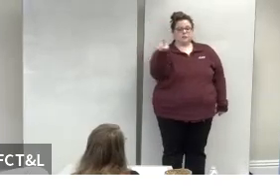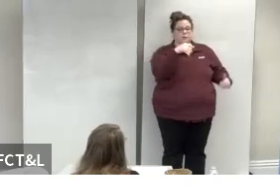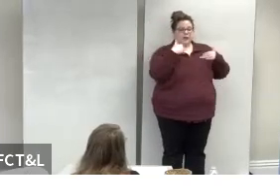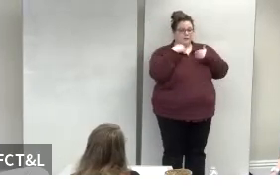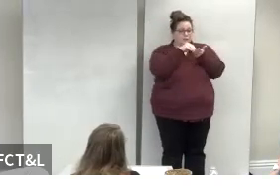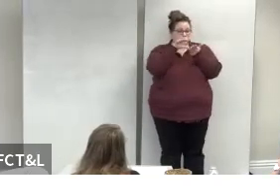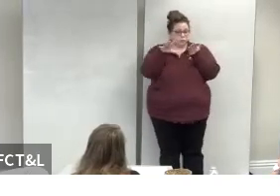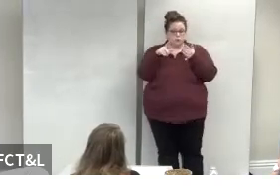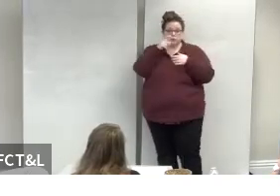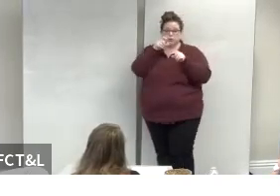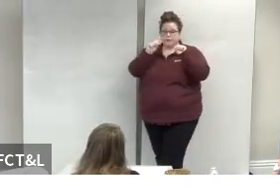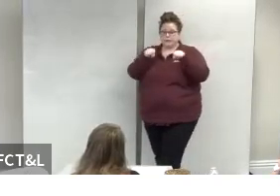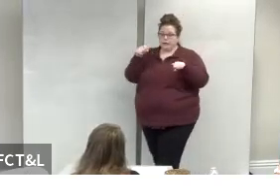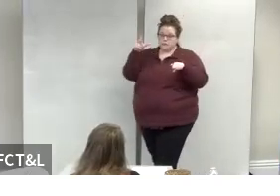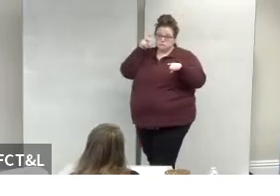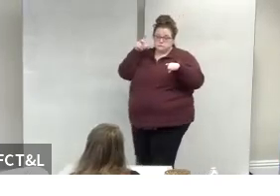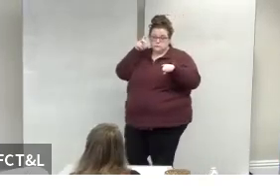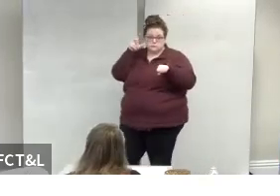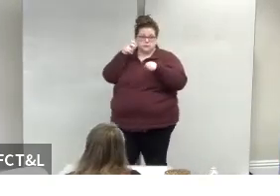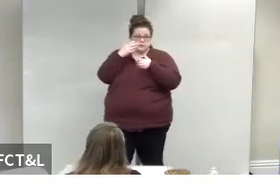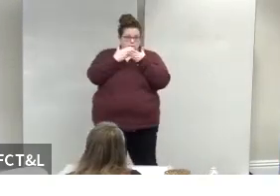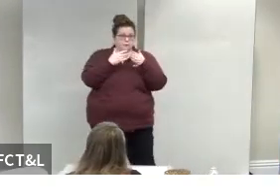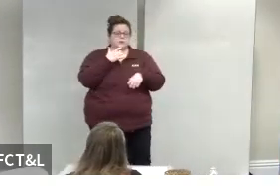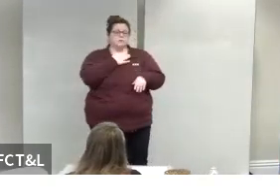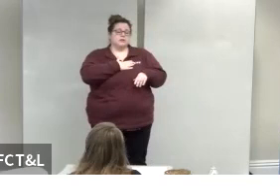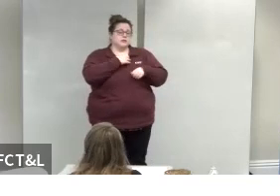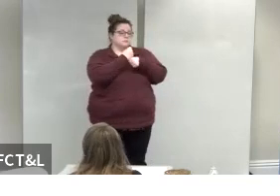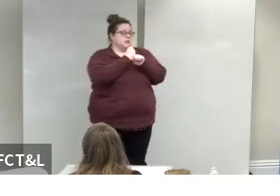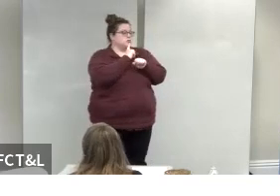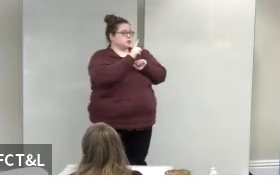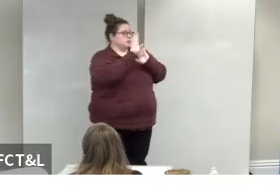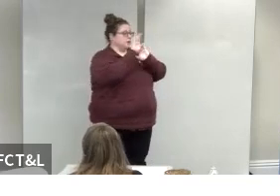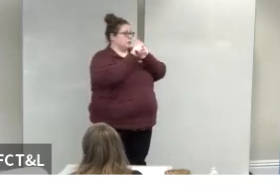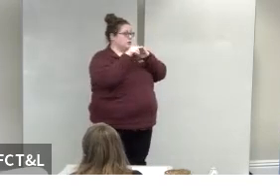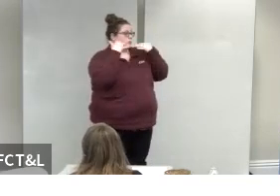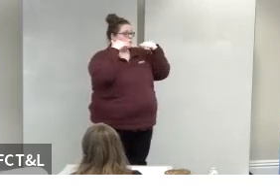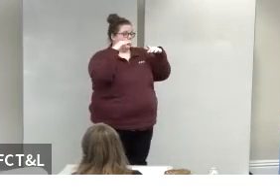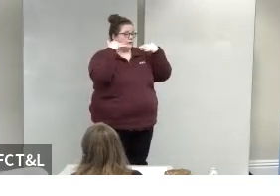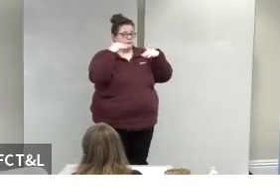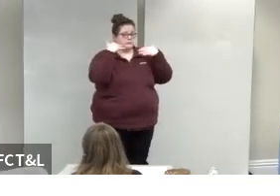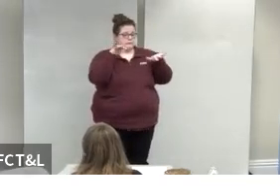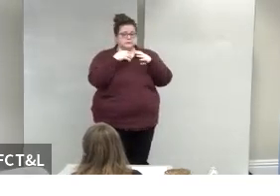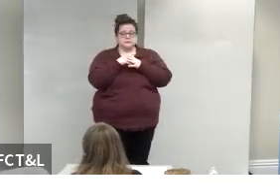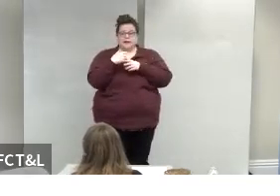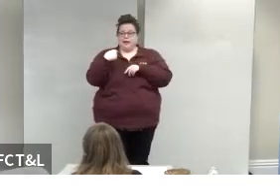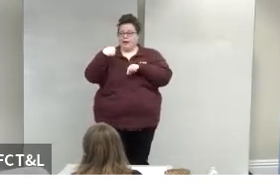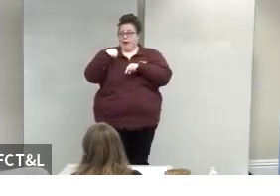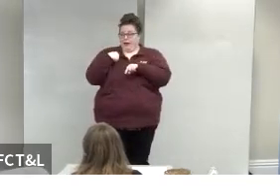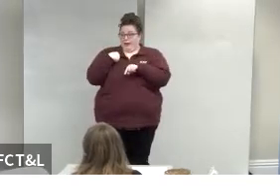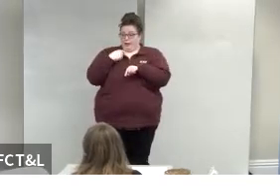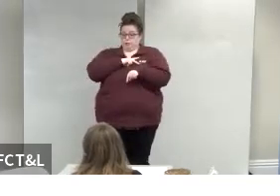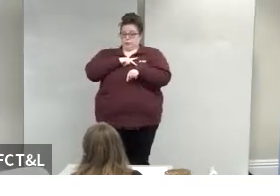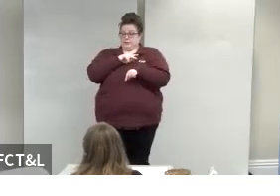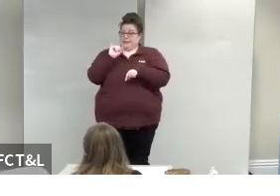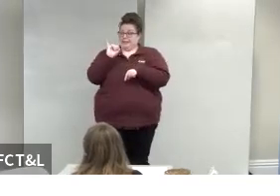one is that if you have a student who does have some residual hearing, please make sure that the background noise